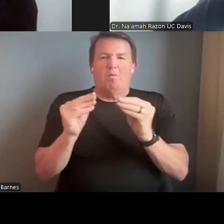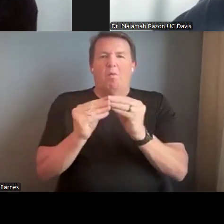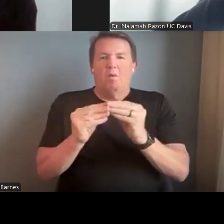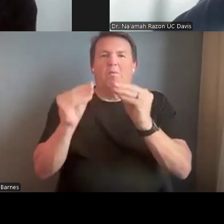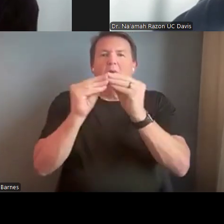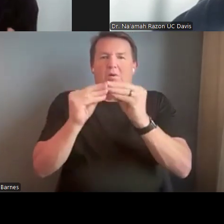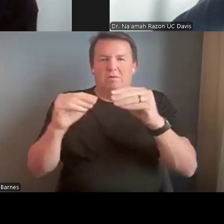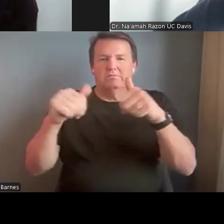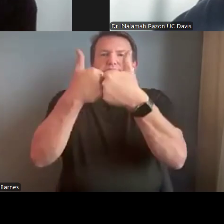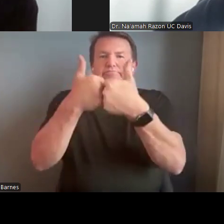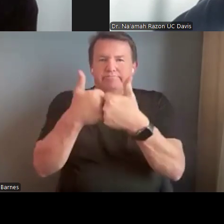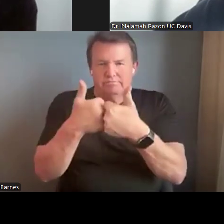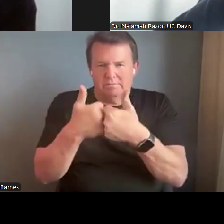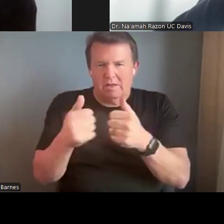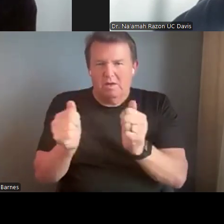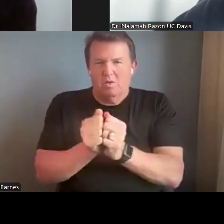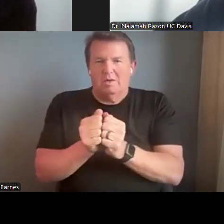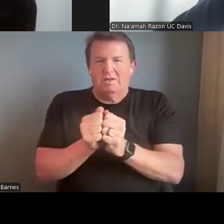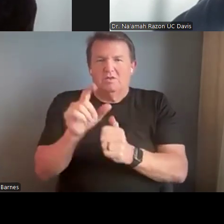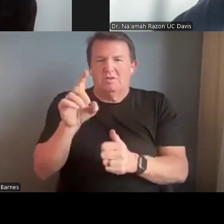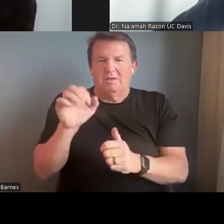when you're dealing with capacity. And then